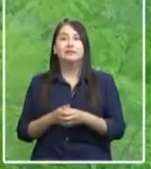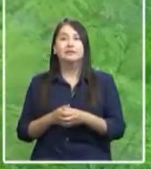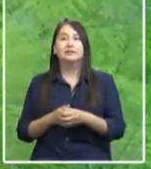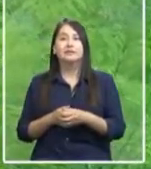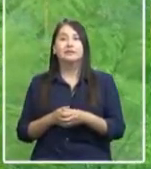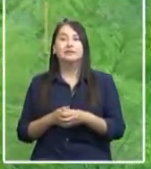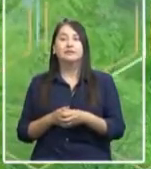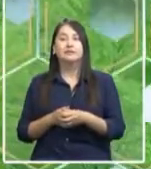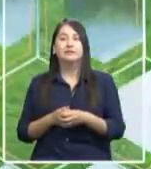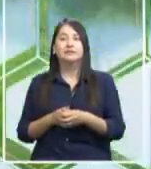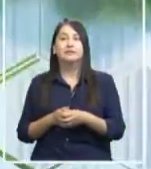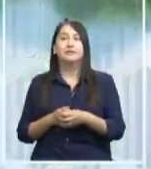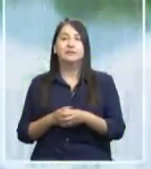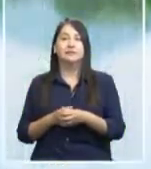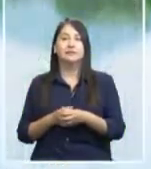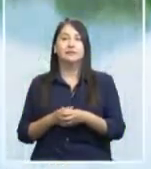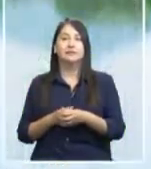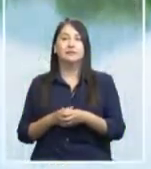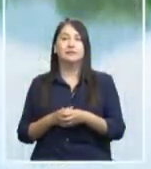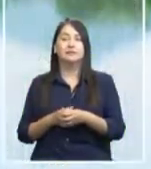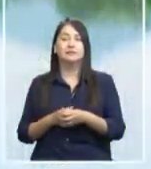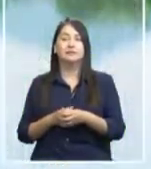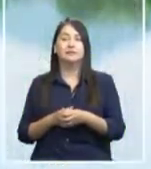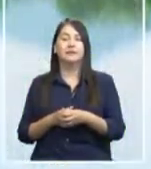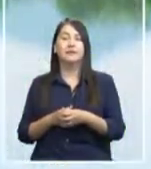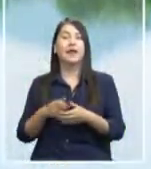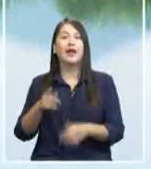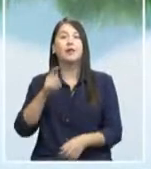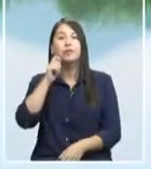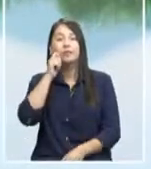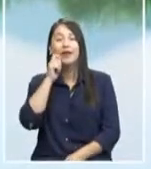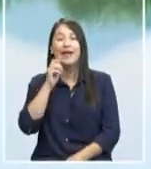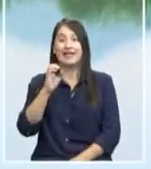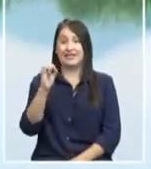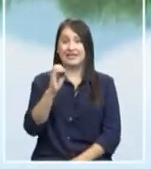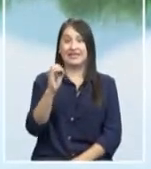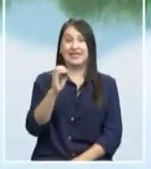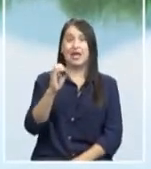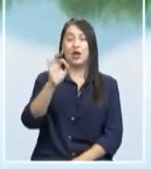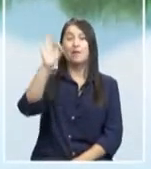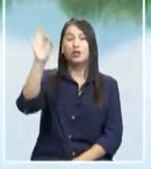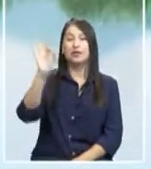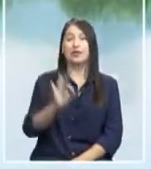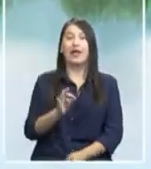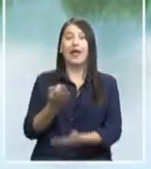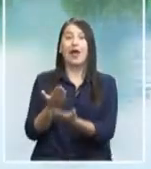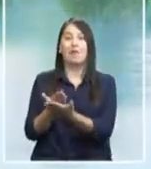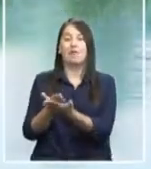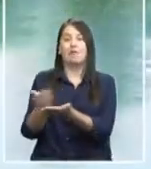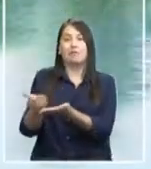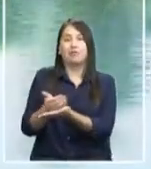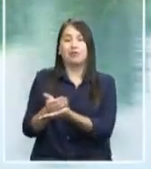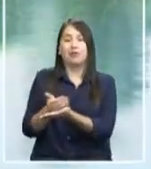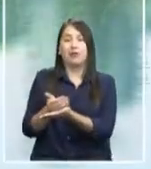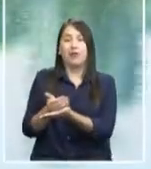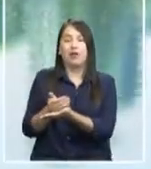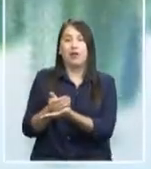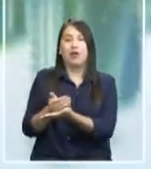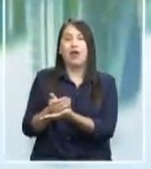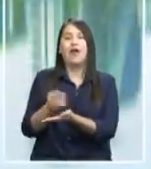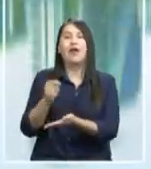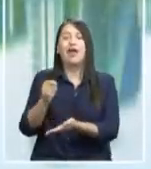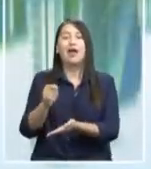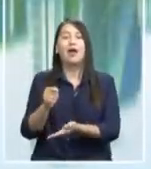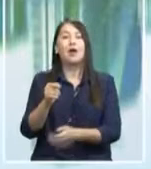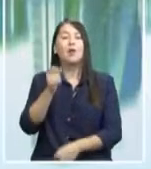making personal profit. We'll be interested in solving the problems of the world. And we list all the